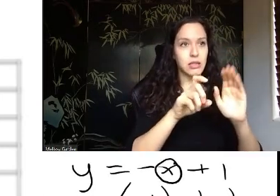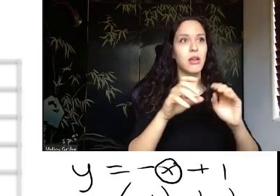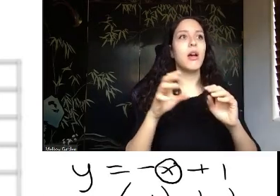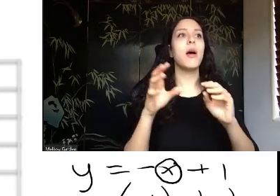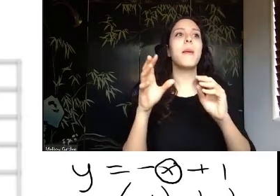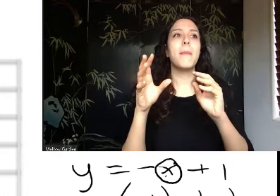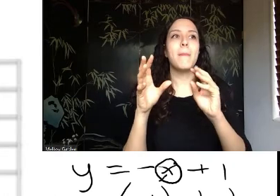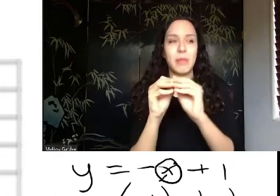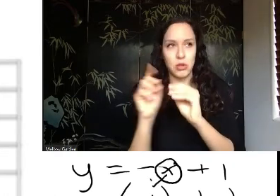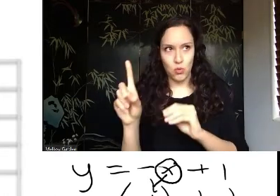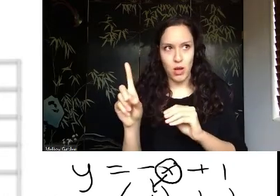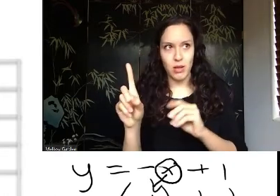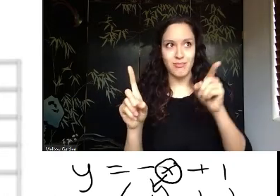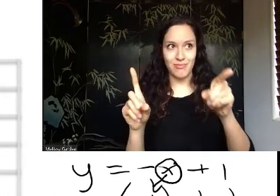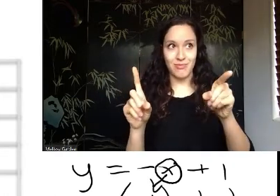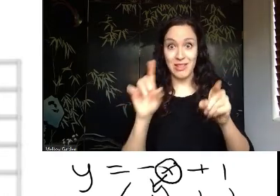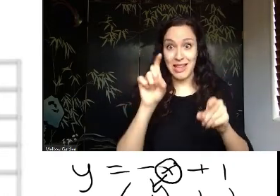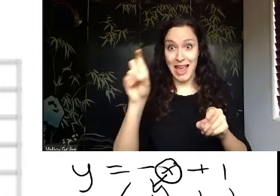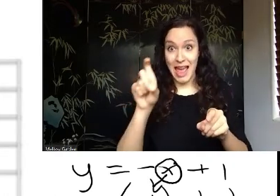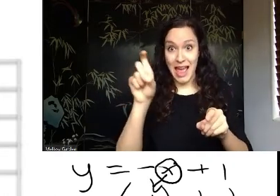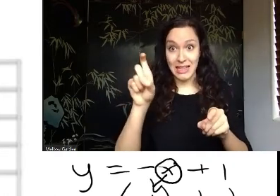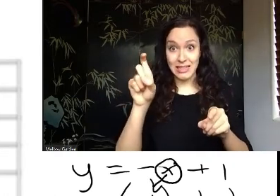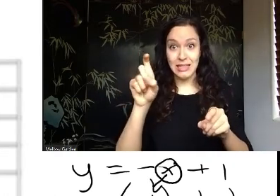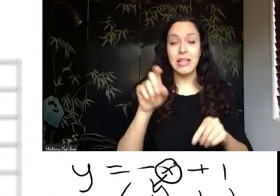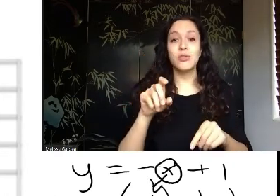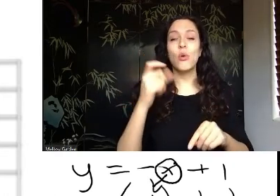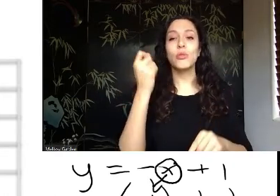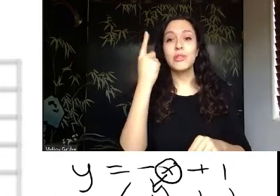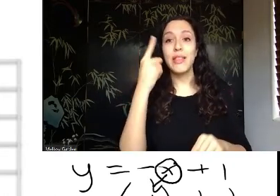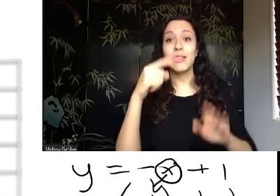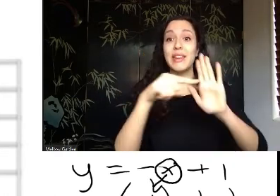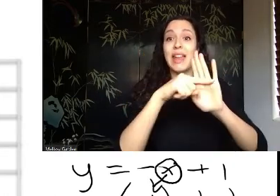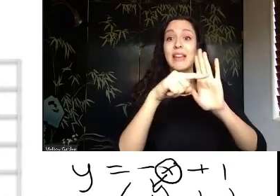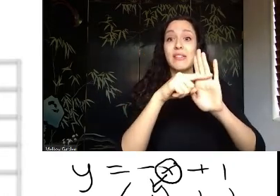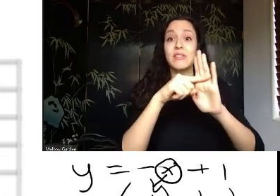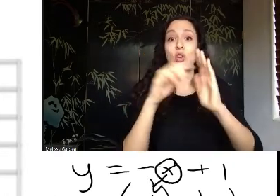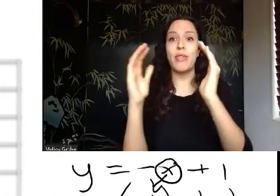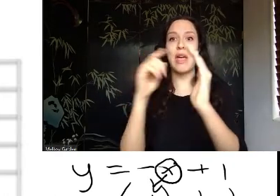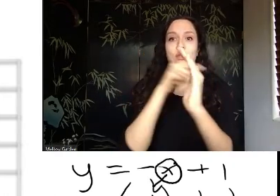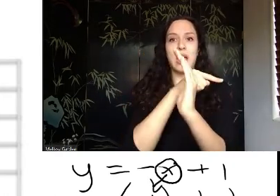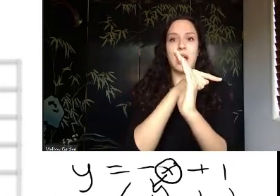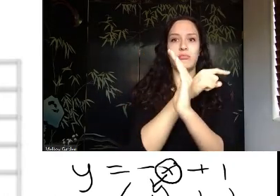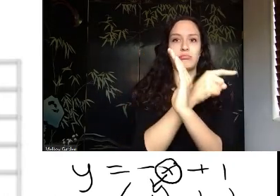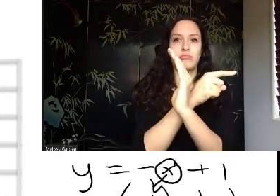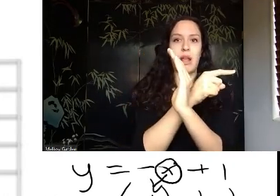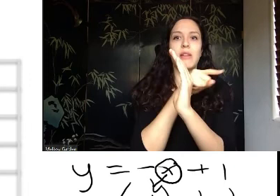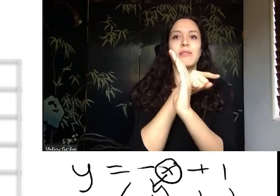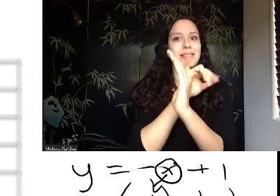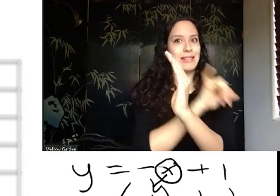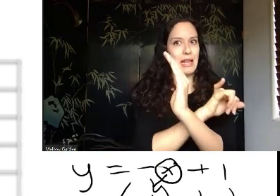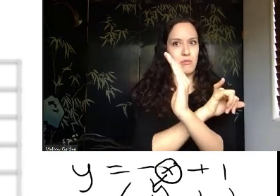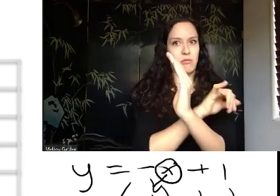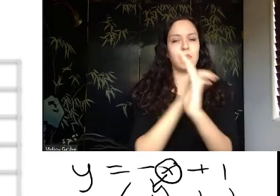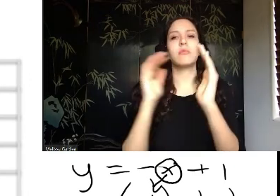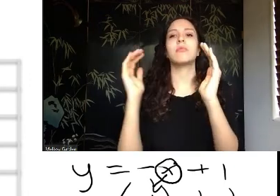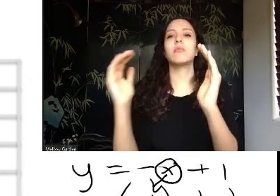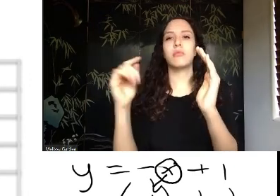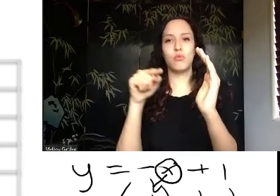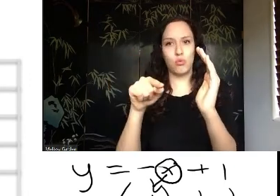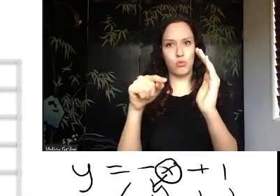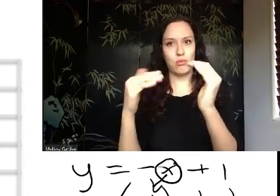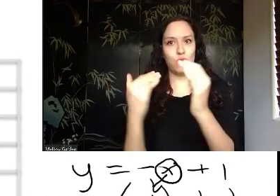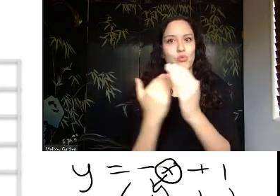the x, so the negative's on the outside, so it has to look like this. So y